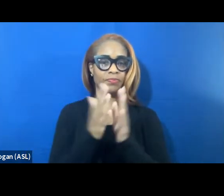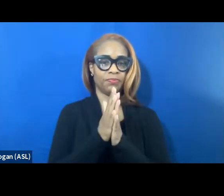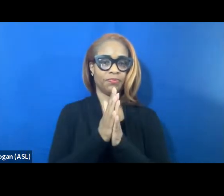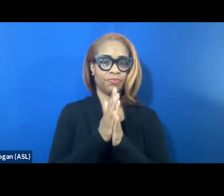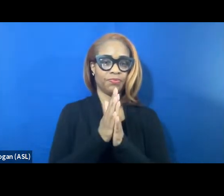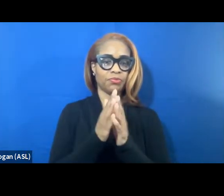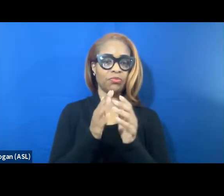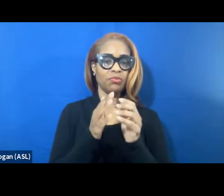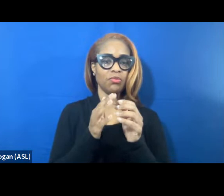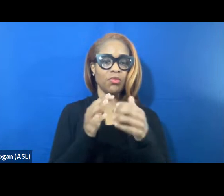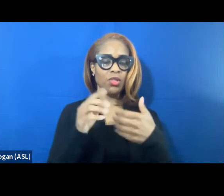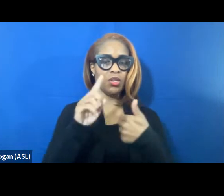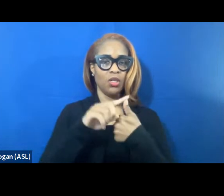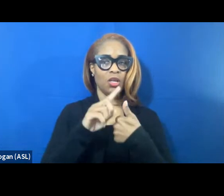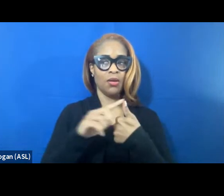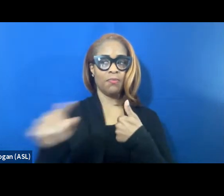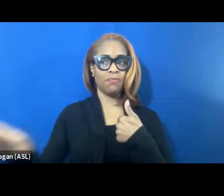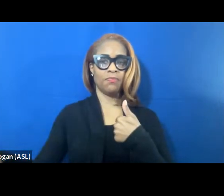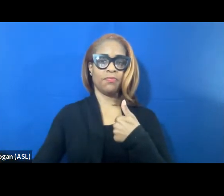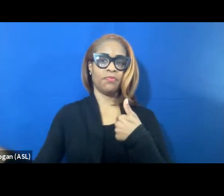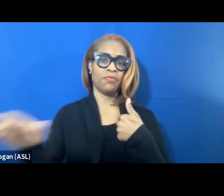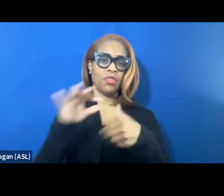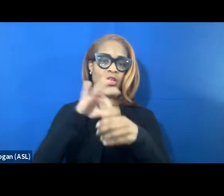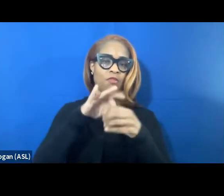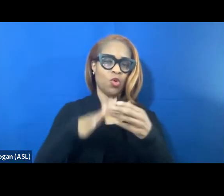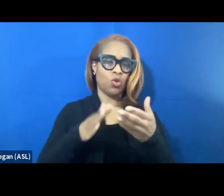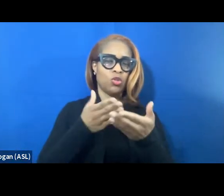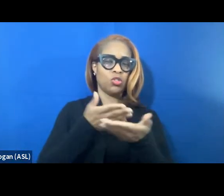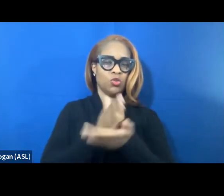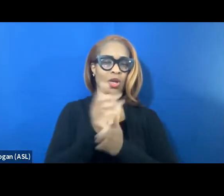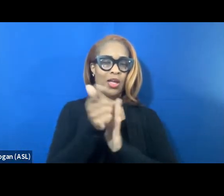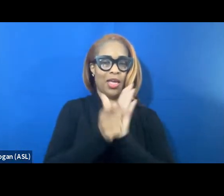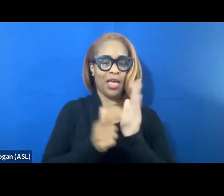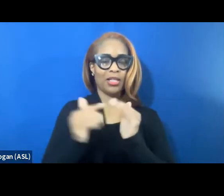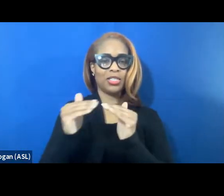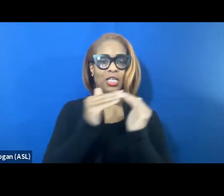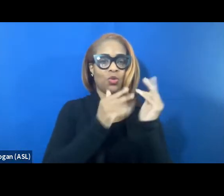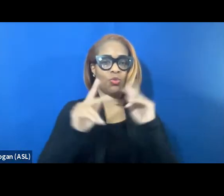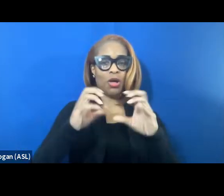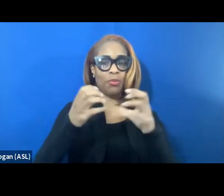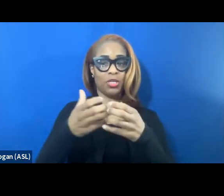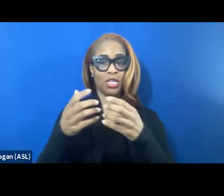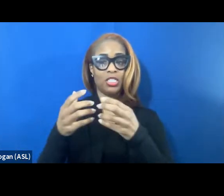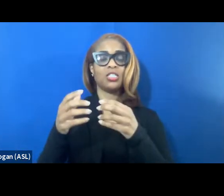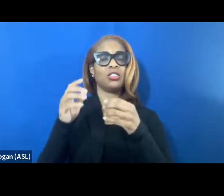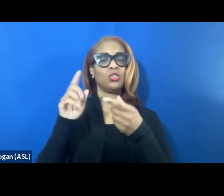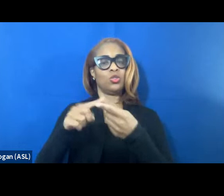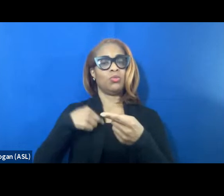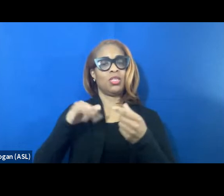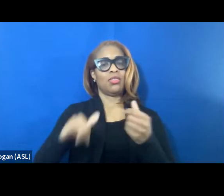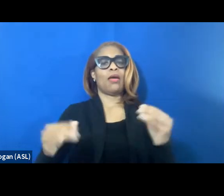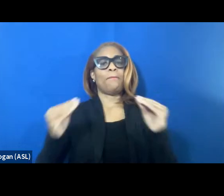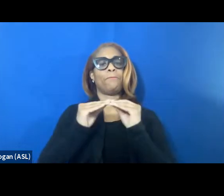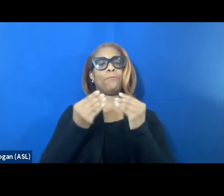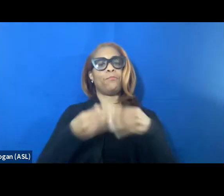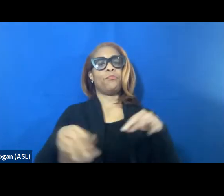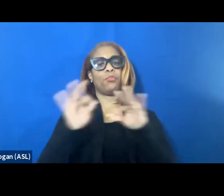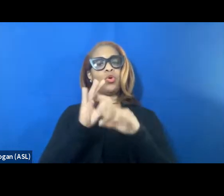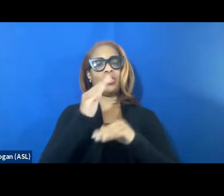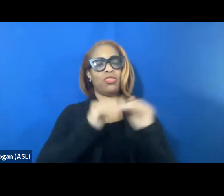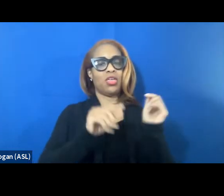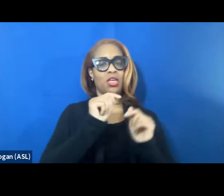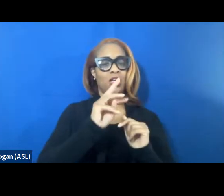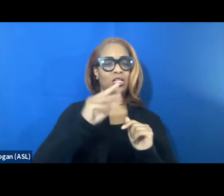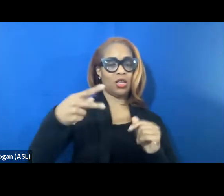the first section which would be voters rights act and and equal population measures which to me is more important than township